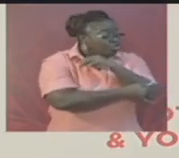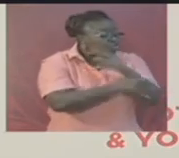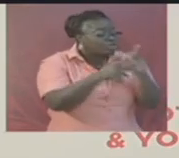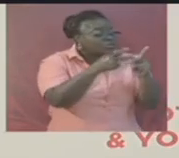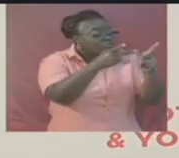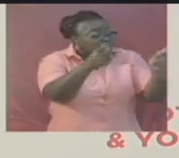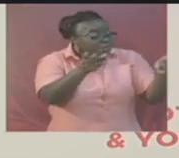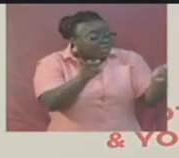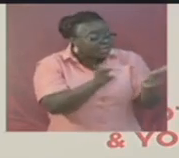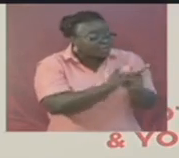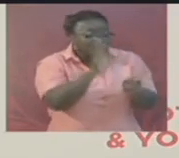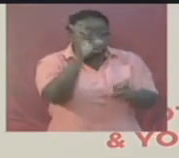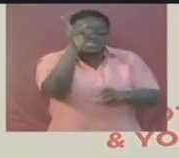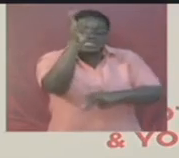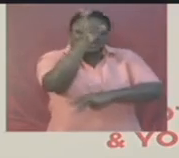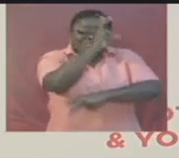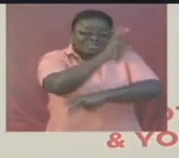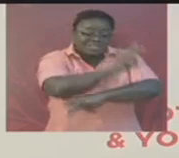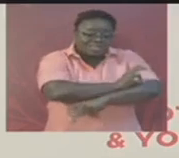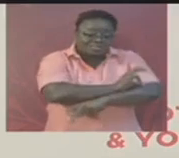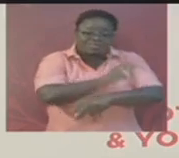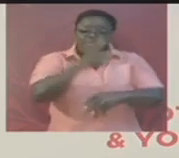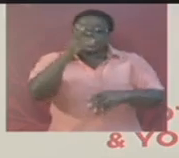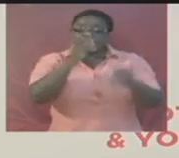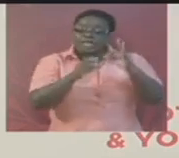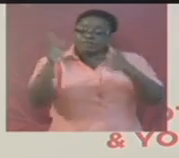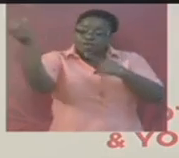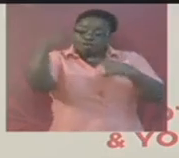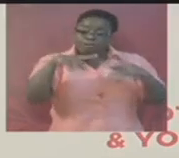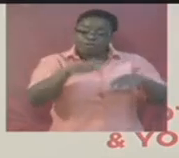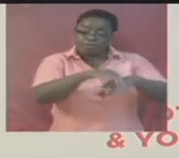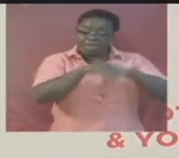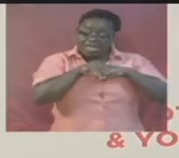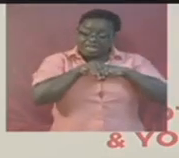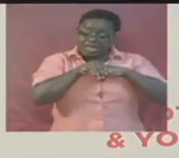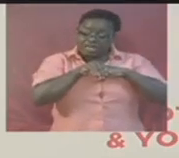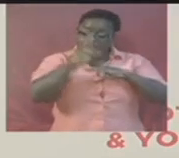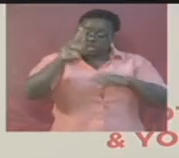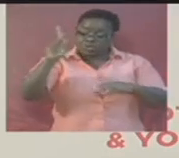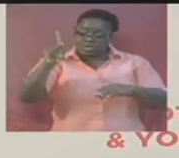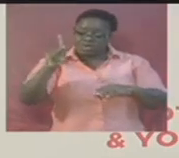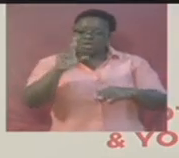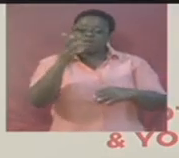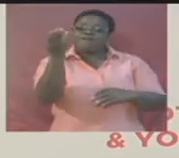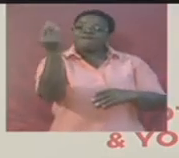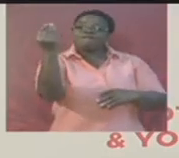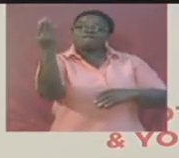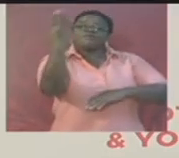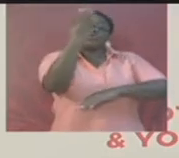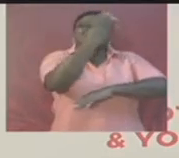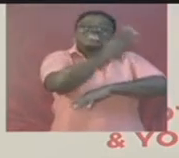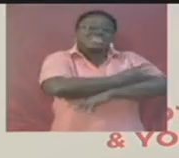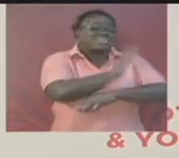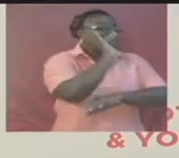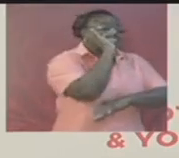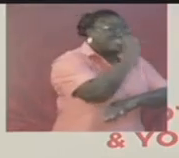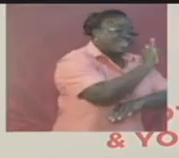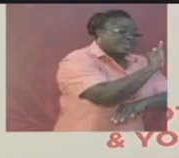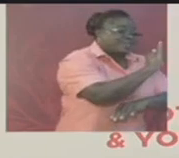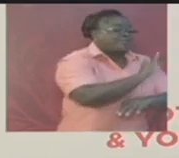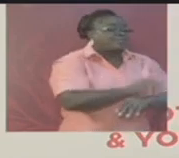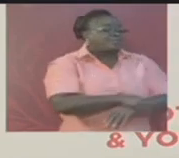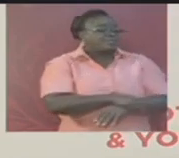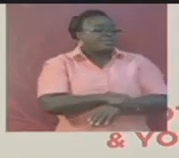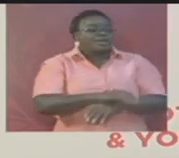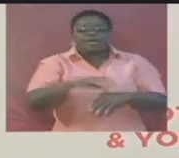for 7 days, in the instance of UK for 14 days at this time, and with the requisite PCR tests, and then they complete their periods at home